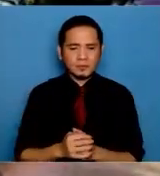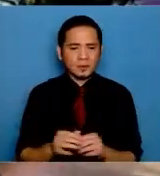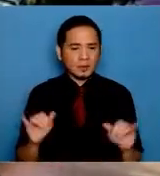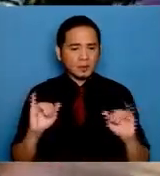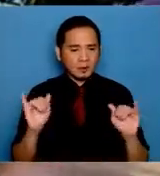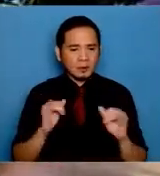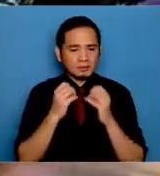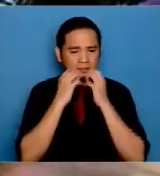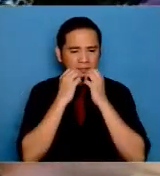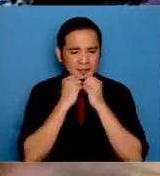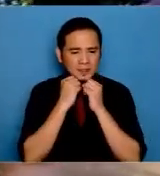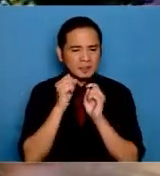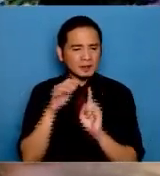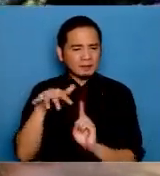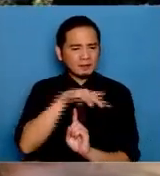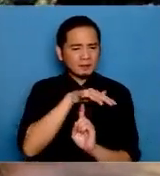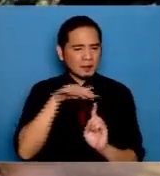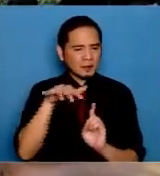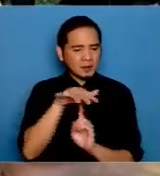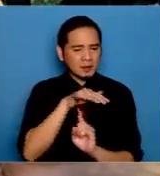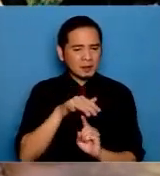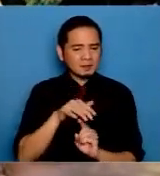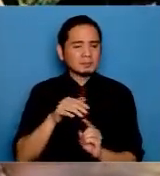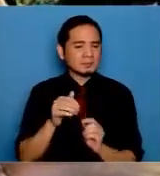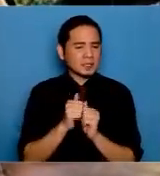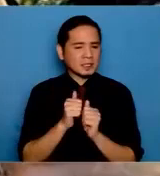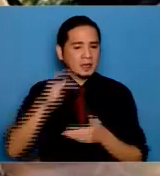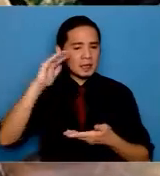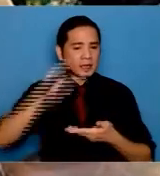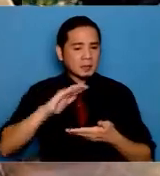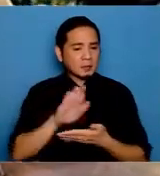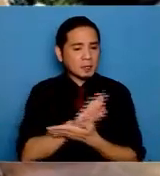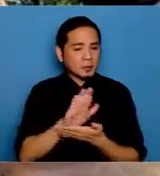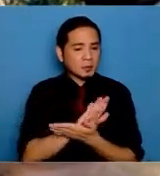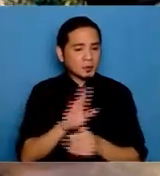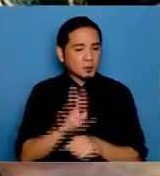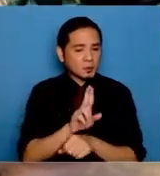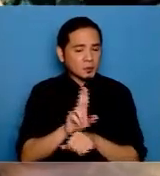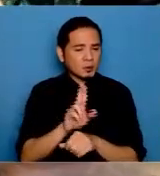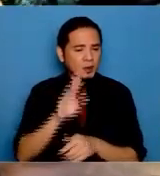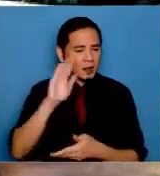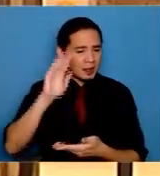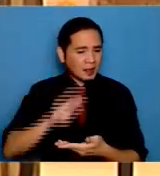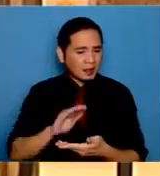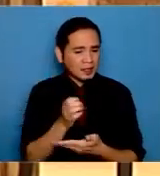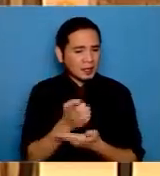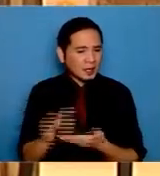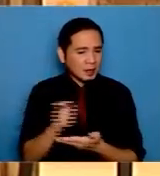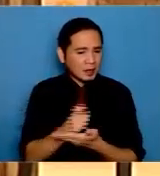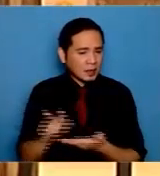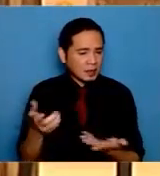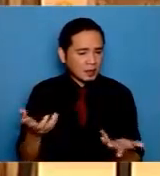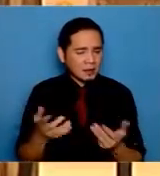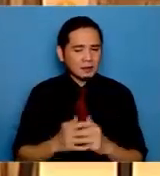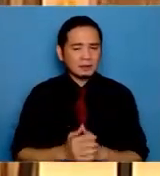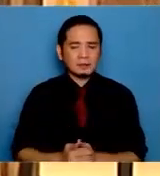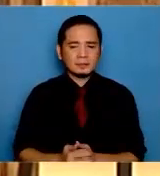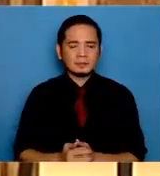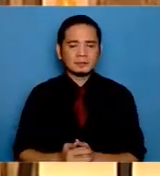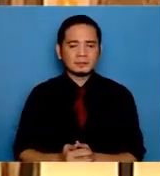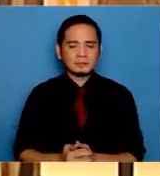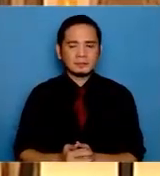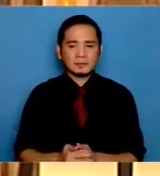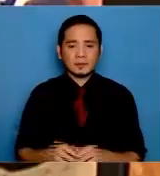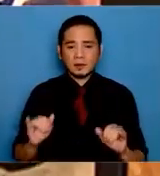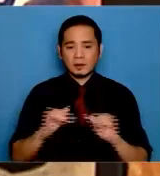right? Less paper, now that you have polymer, less plastic. Swak din daw ang